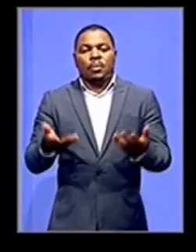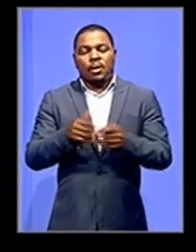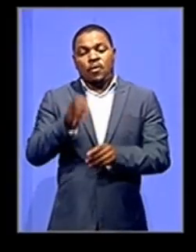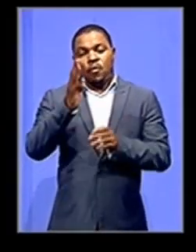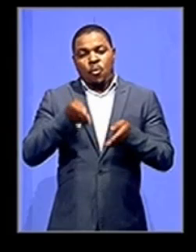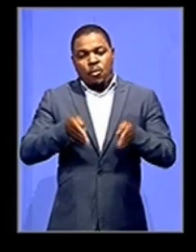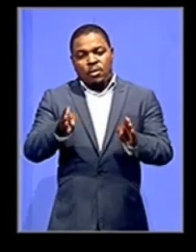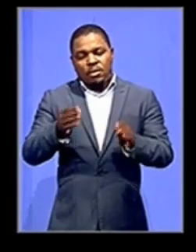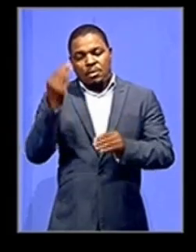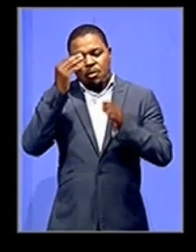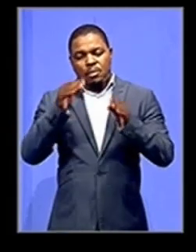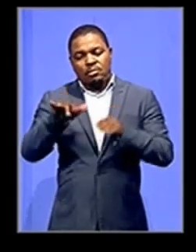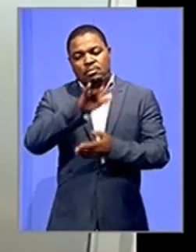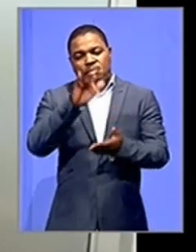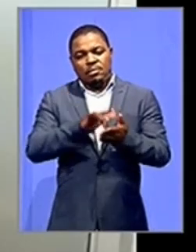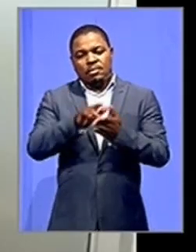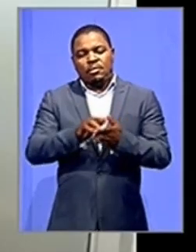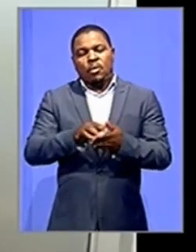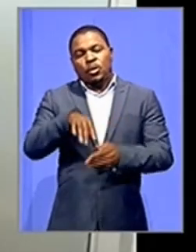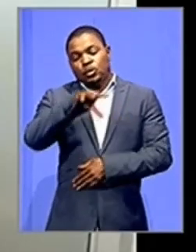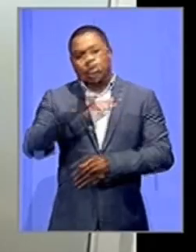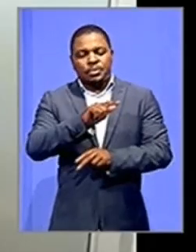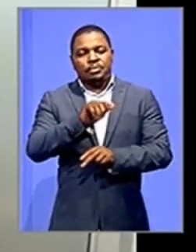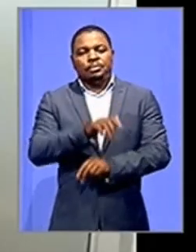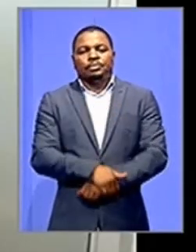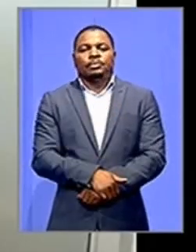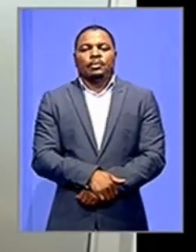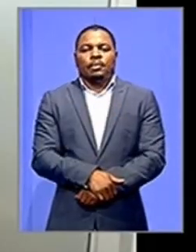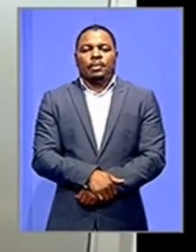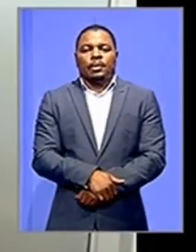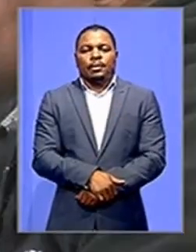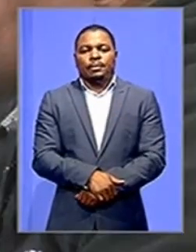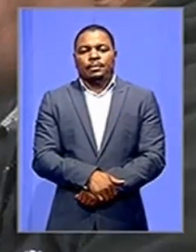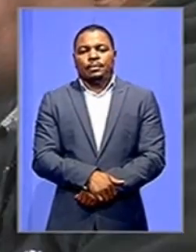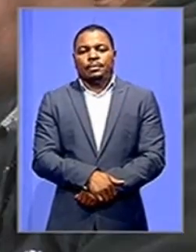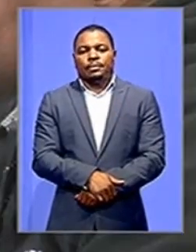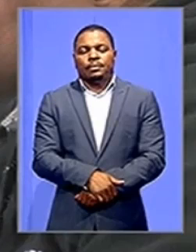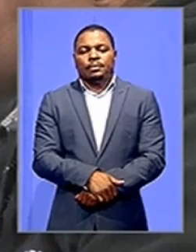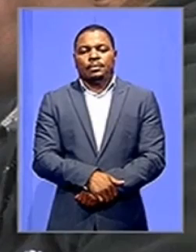sa bafu sa 4 Ways Memorial a moya wa hae o phomola ka go